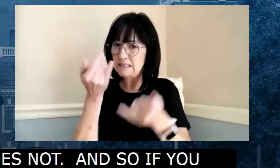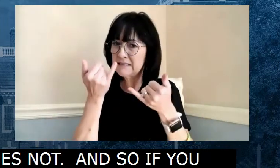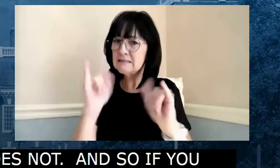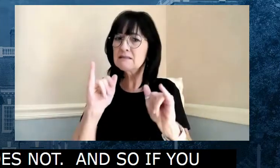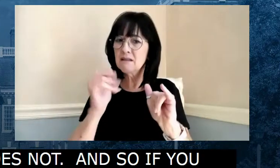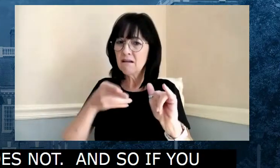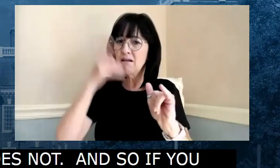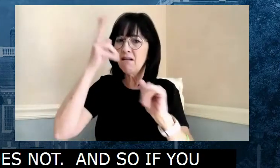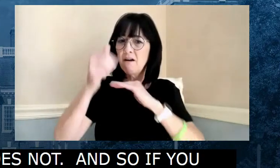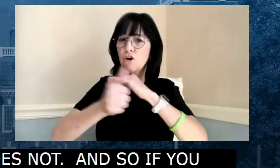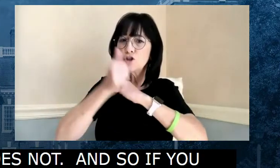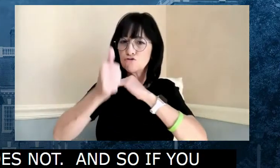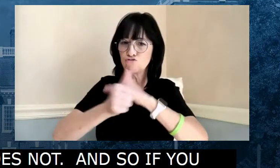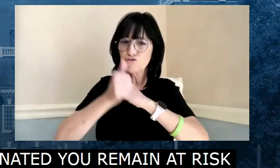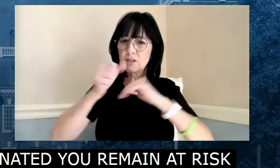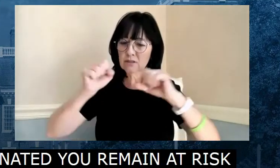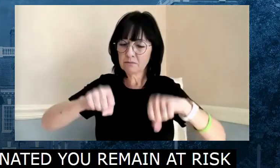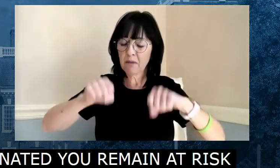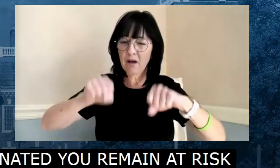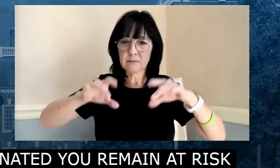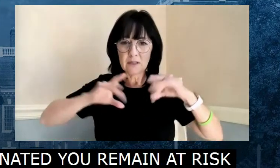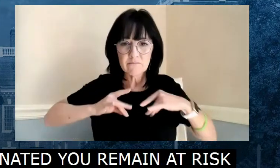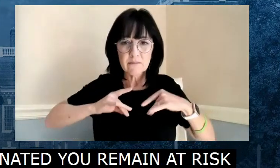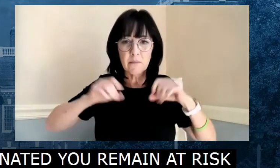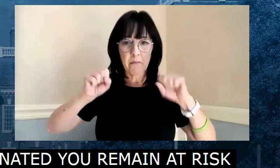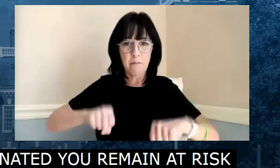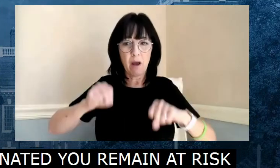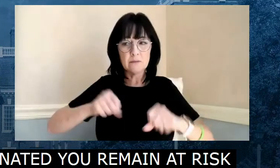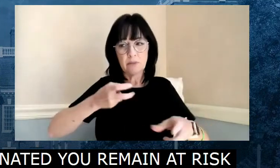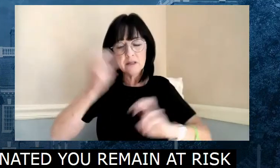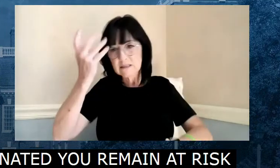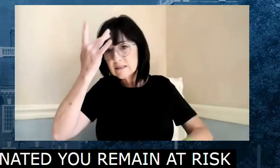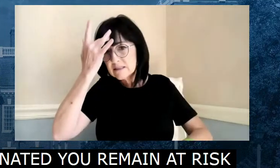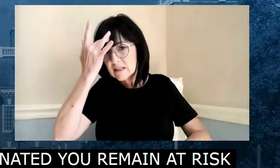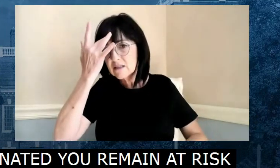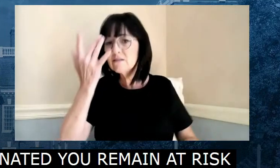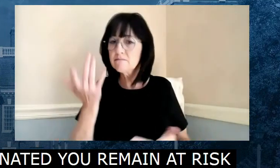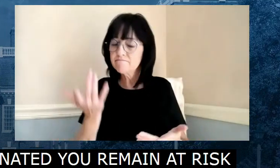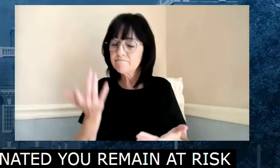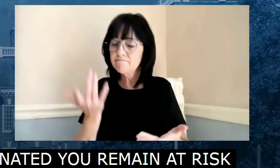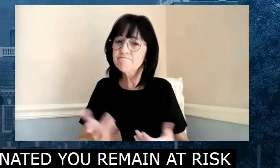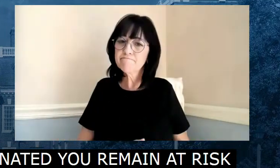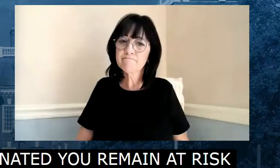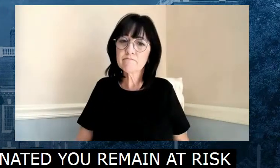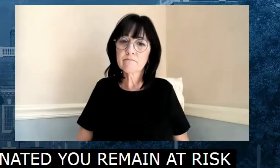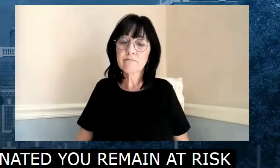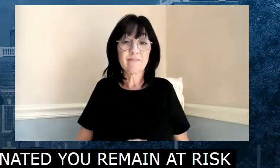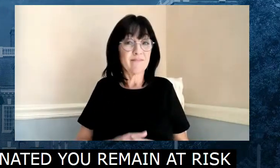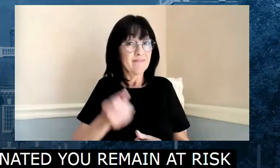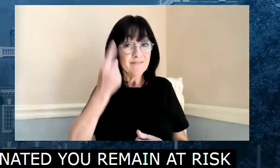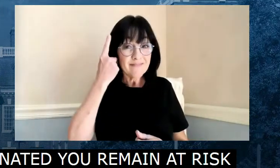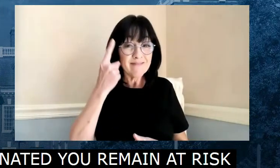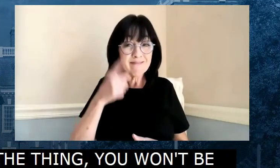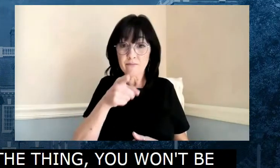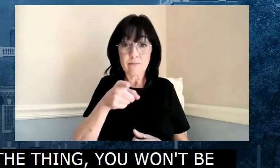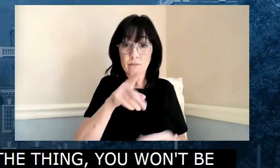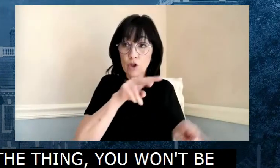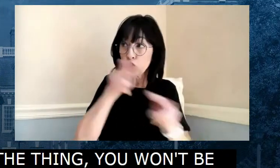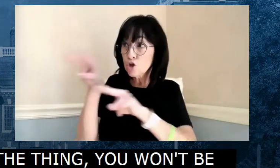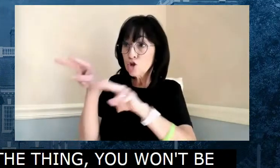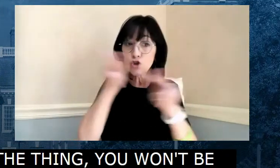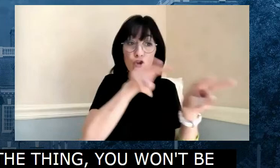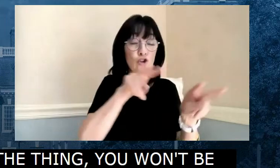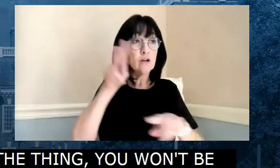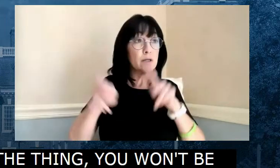COVID. And here's the thing. You won't be able to tell by looking at the person next to you if they've